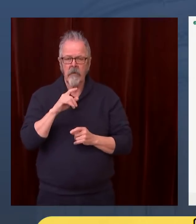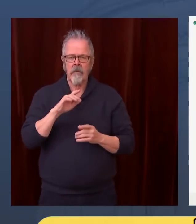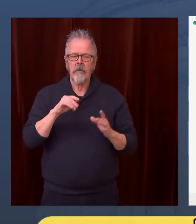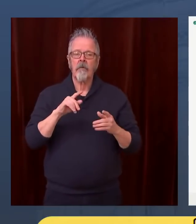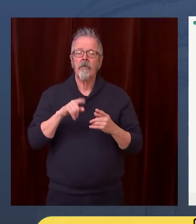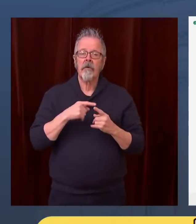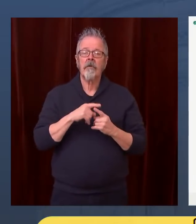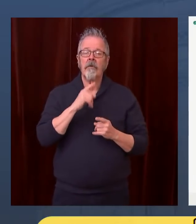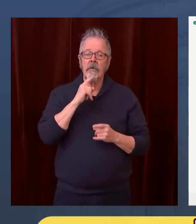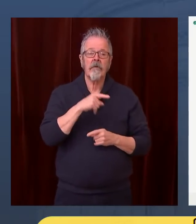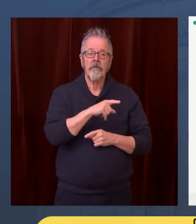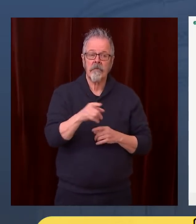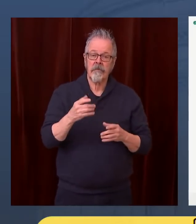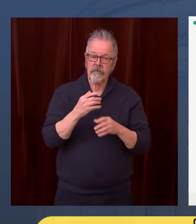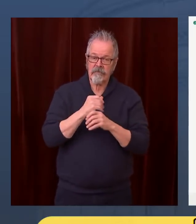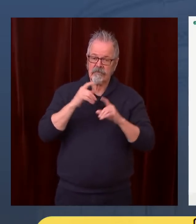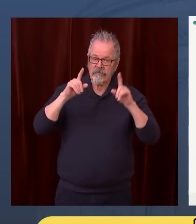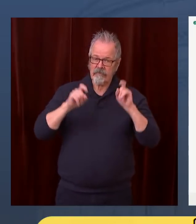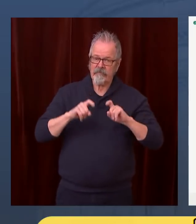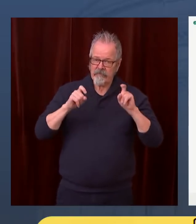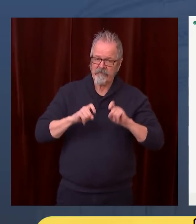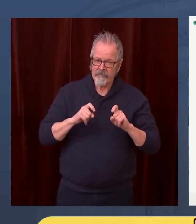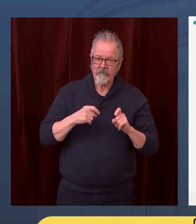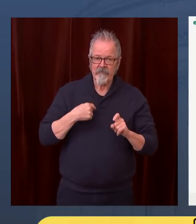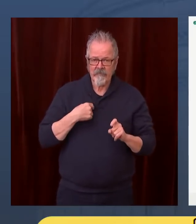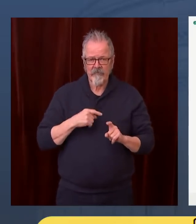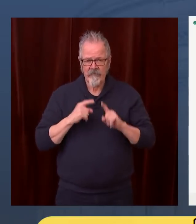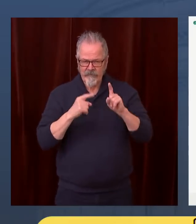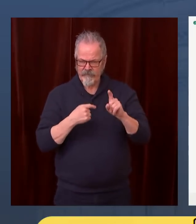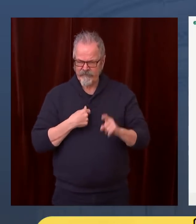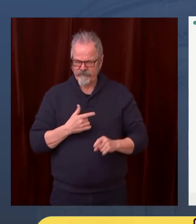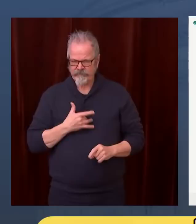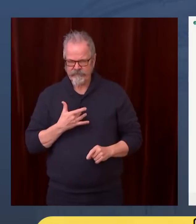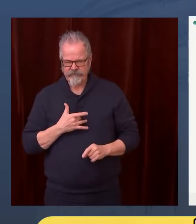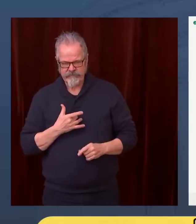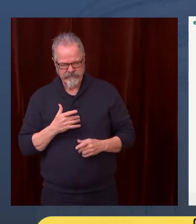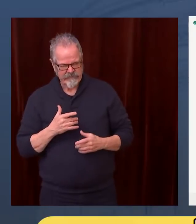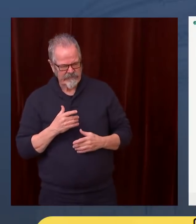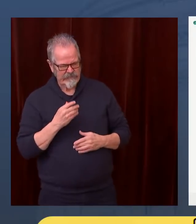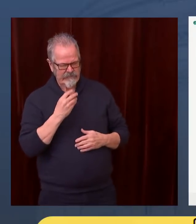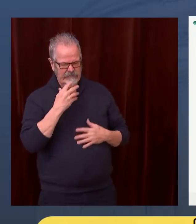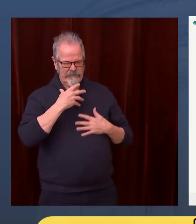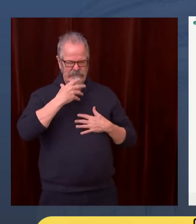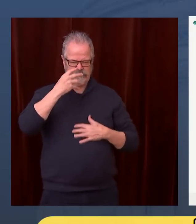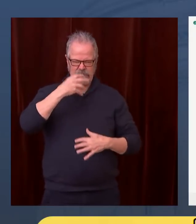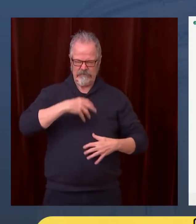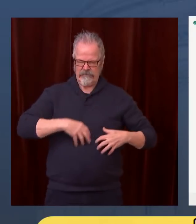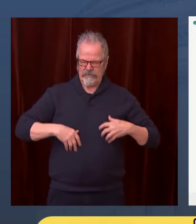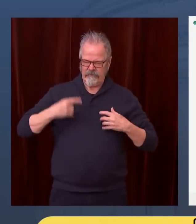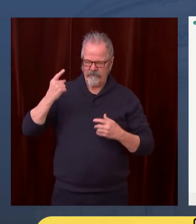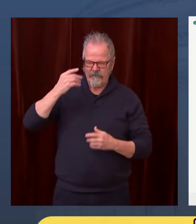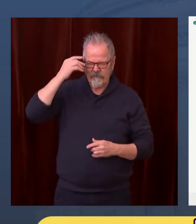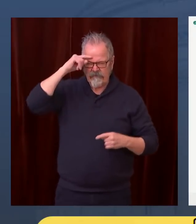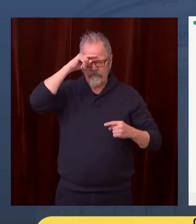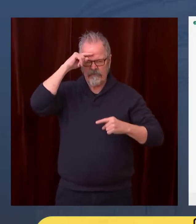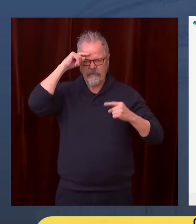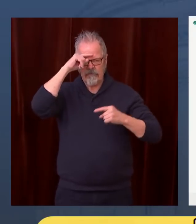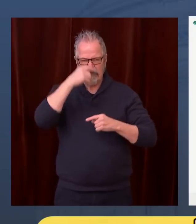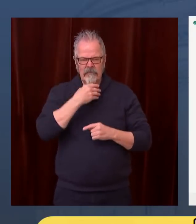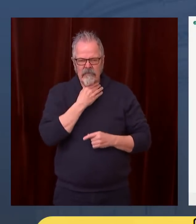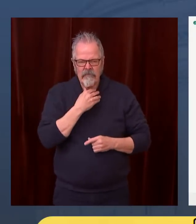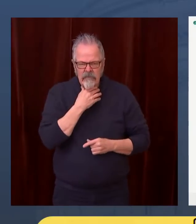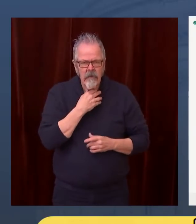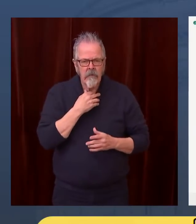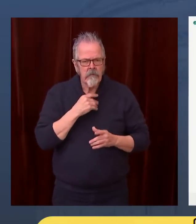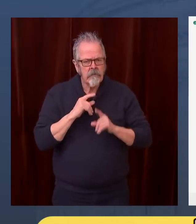and ways that people can get tested if they need to. I think the key message as we've been watching this, and you know, Governor and